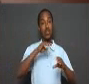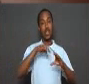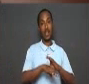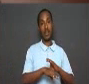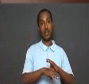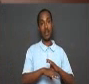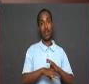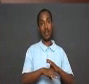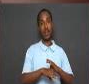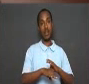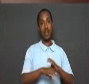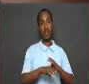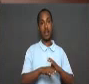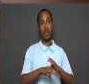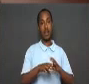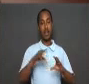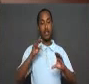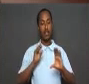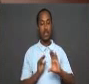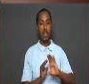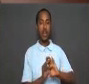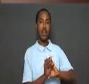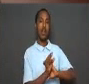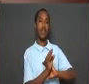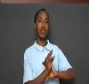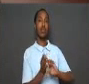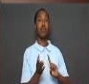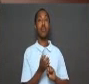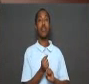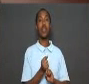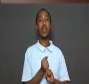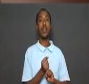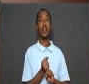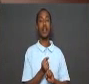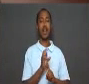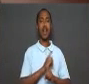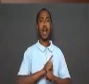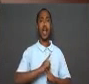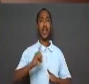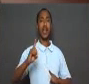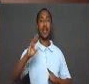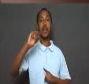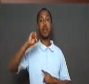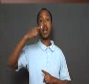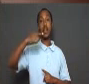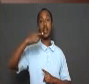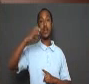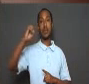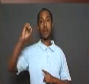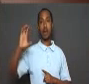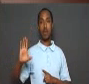into a cylindrical vessel that contains a refractory lining of magnesium